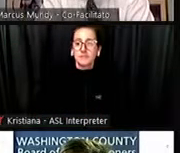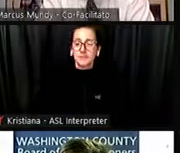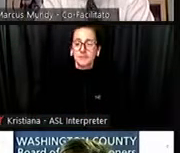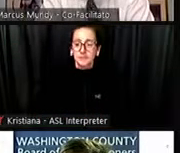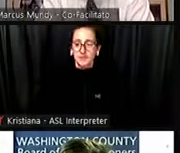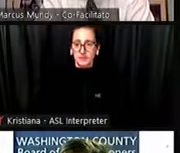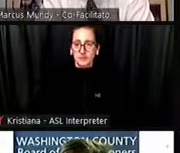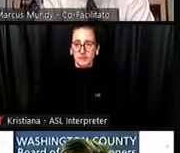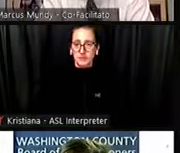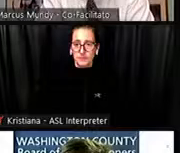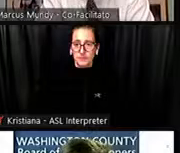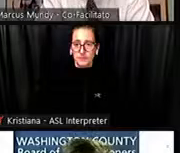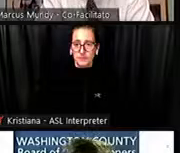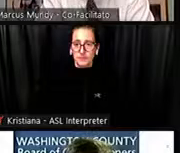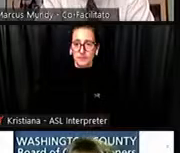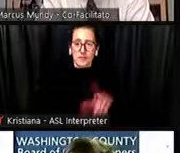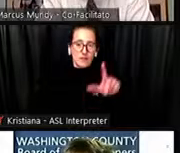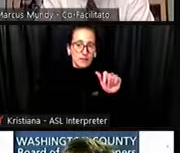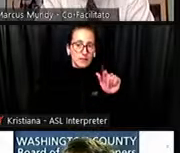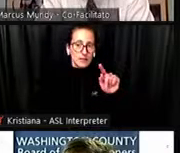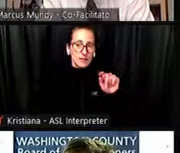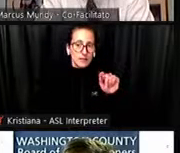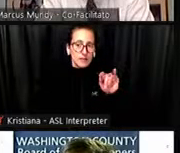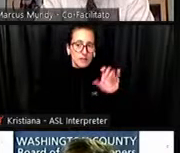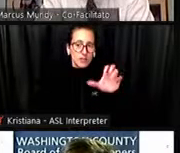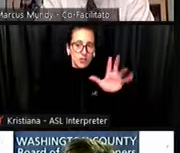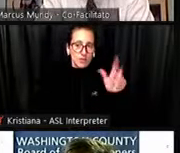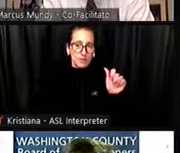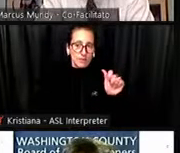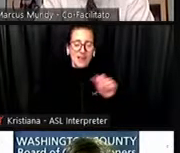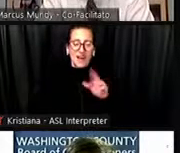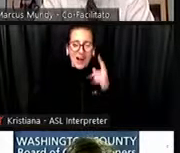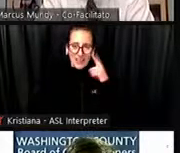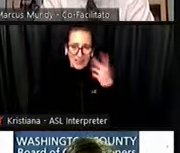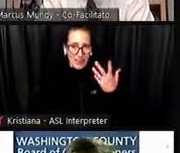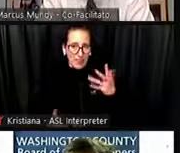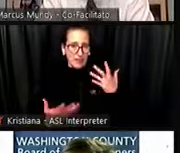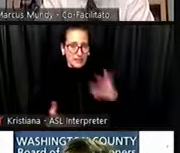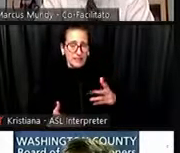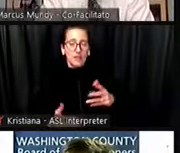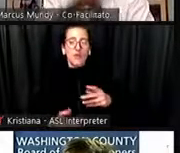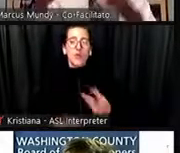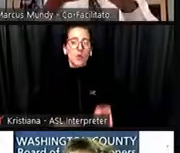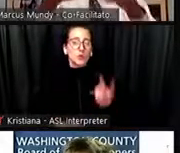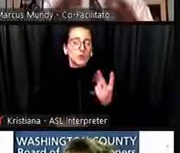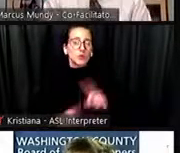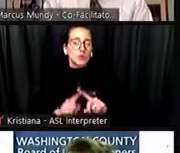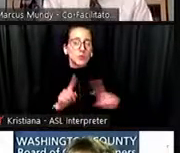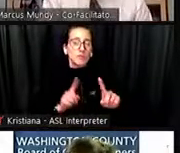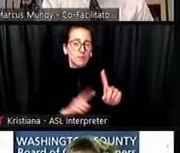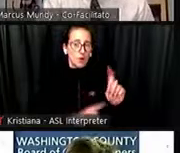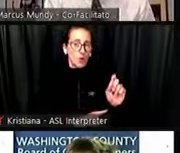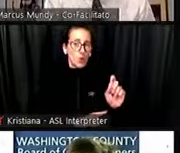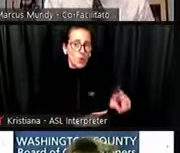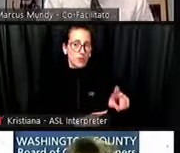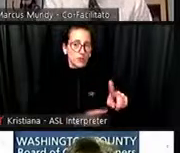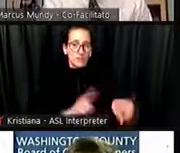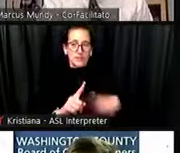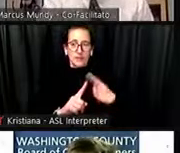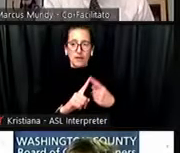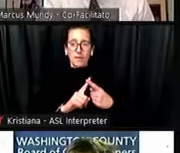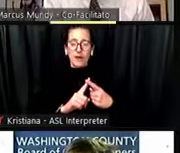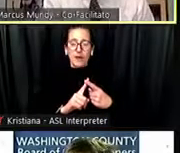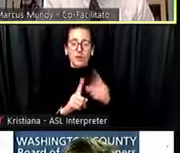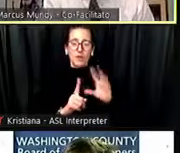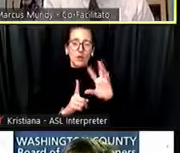I think that might be it. It was just that there were two different questions that came in specifically about the culture, education, and recreation. So thank